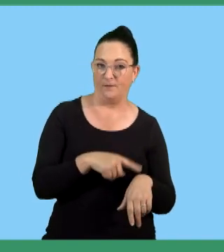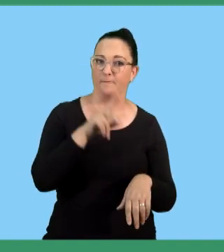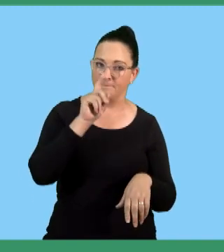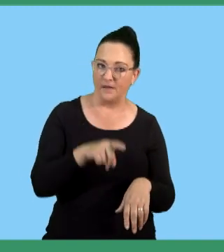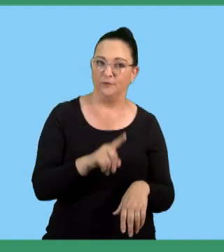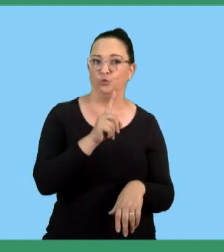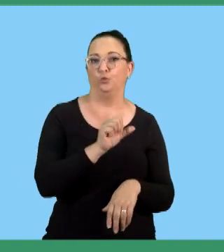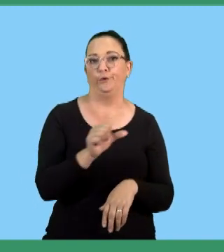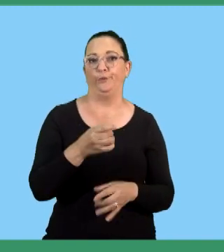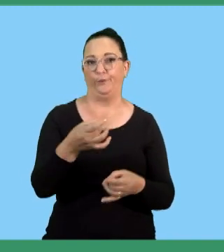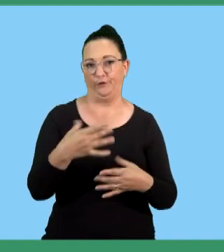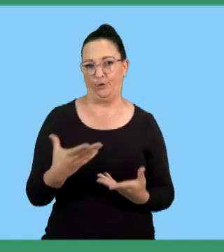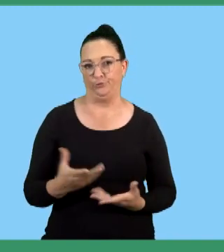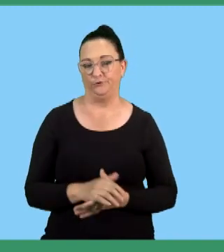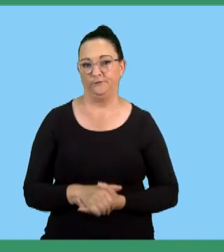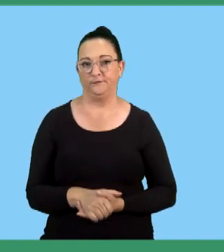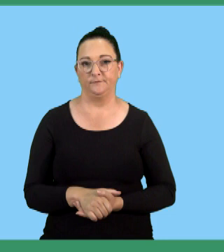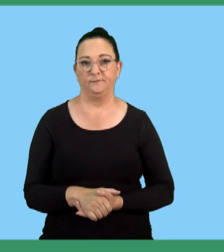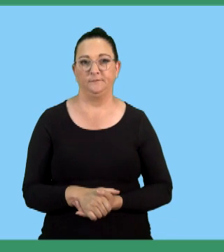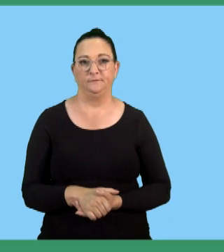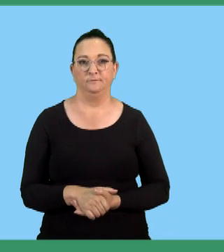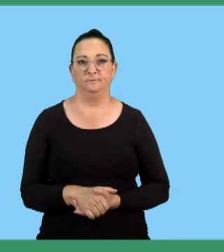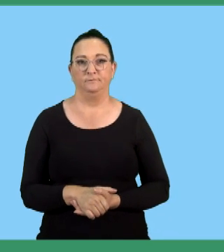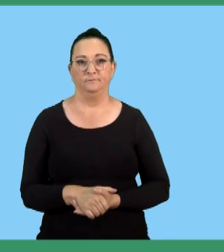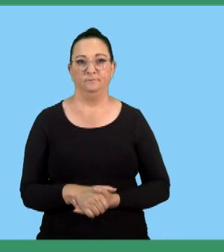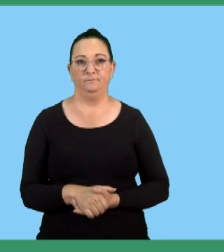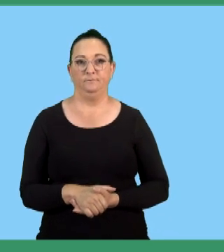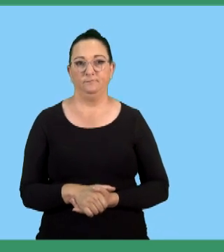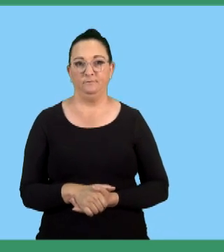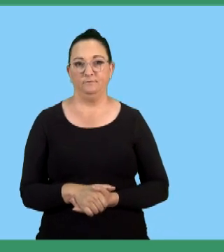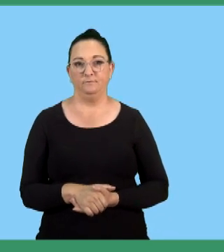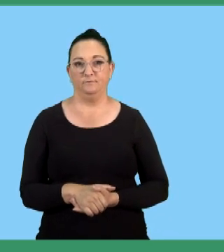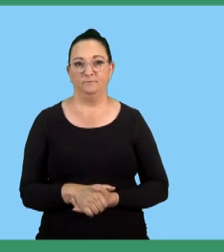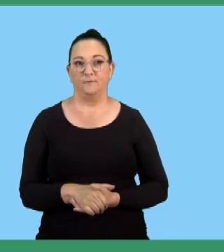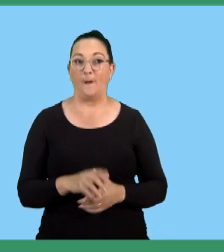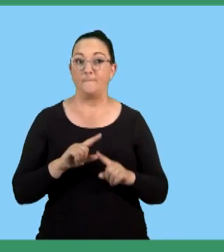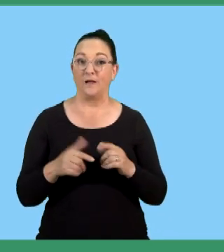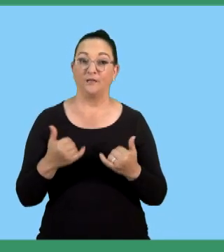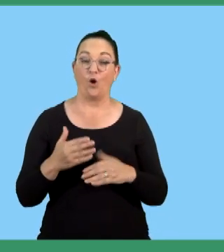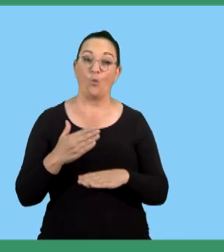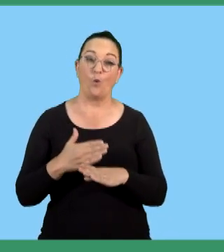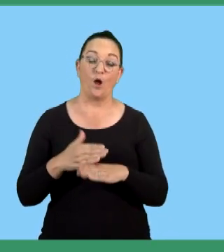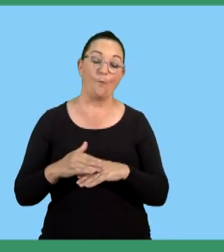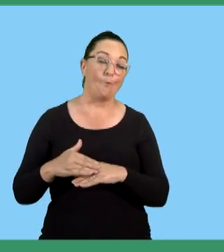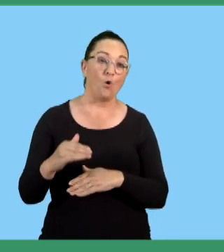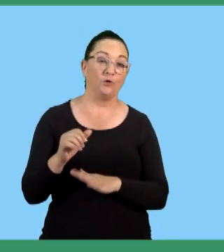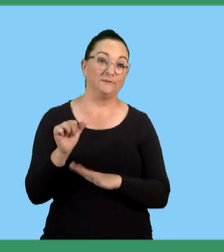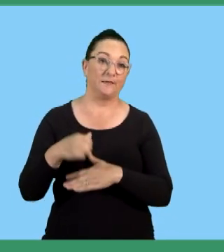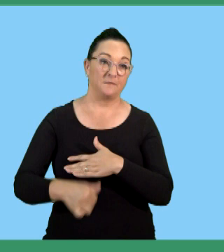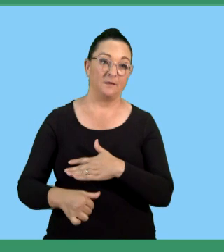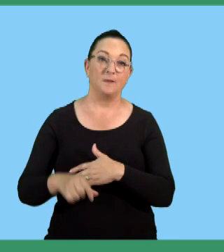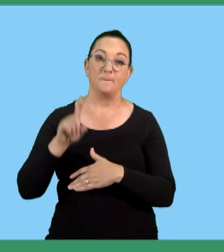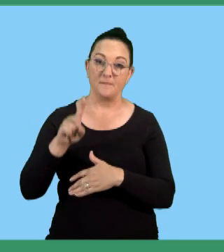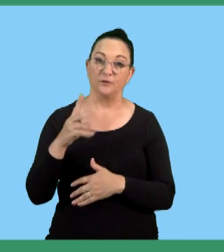been employed for 6 months, and then you can only render a week's notice if it's only 6 months or less. But if it's more than that, a minimum of